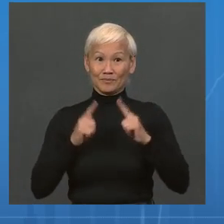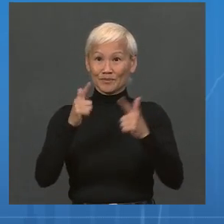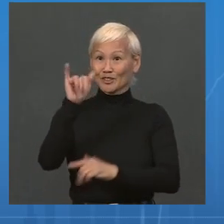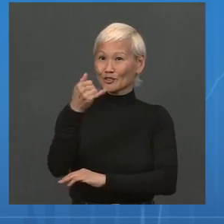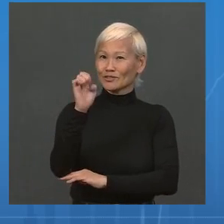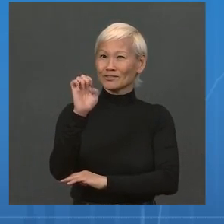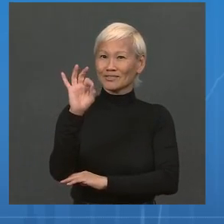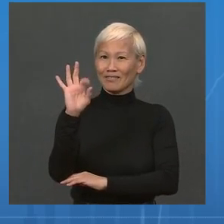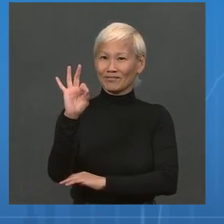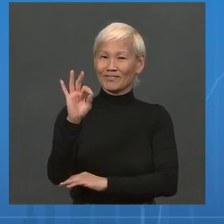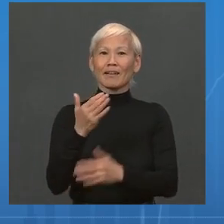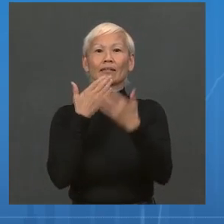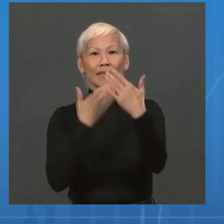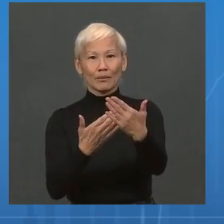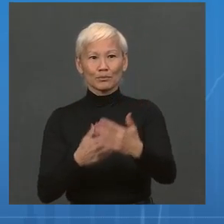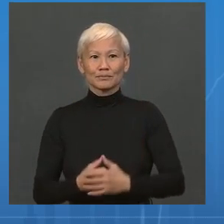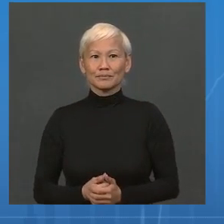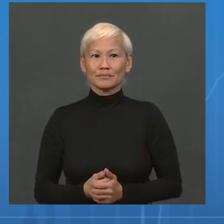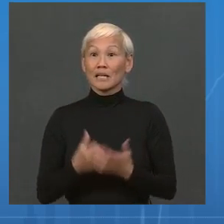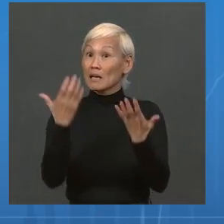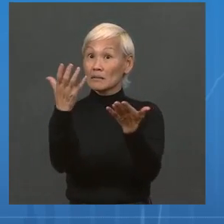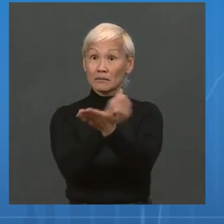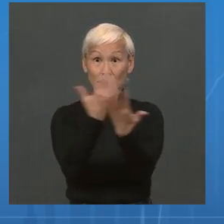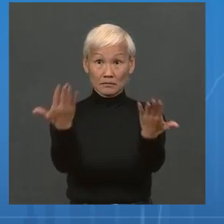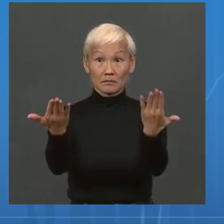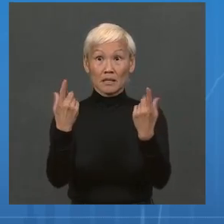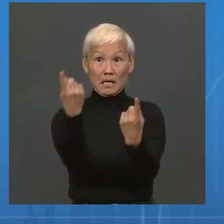Doctor. Let's take a few questions. First question.